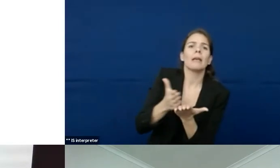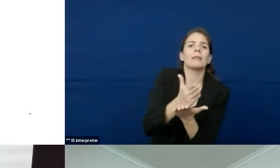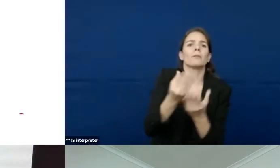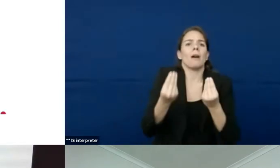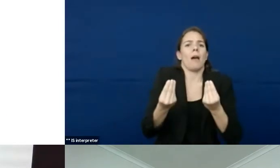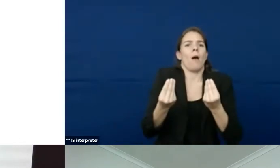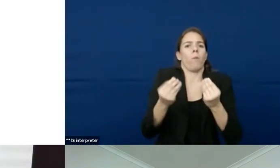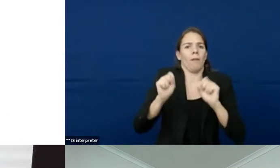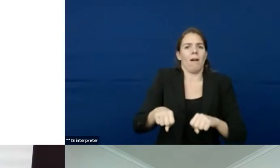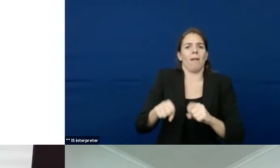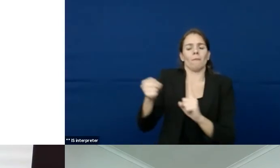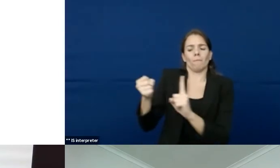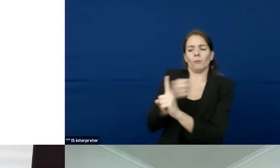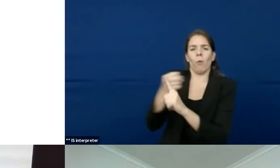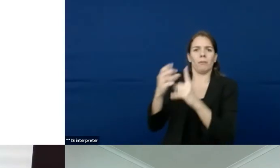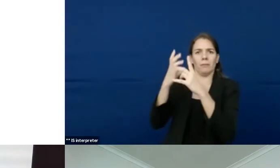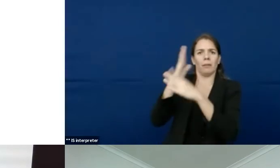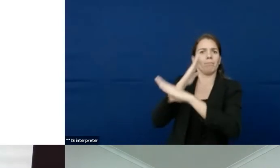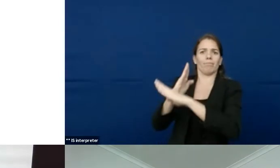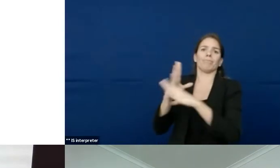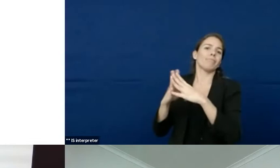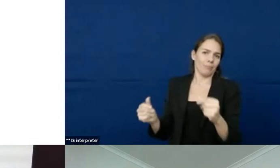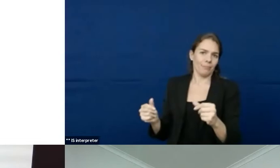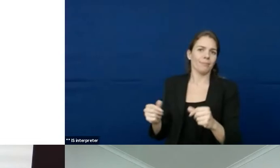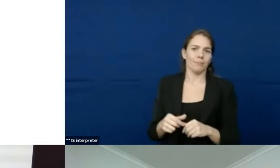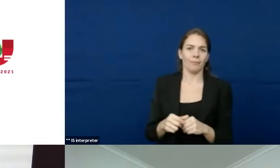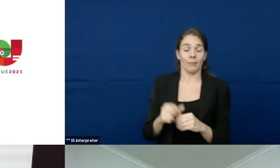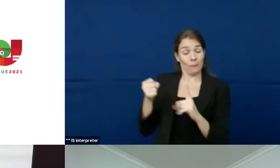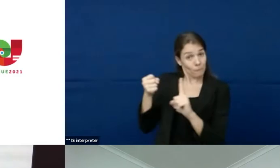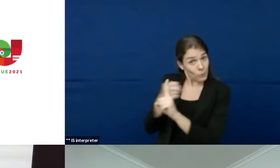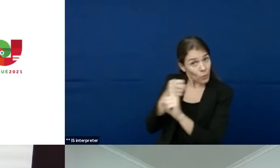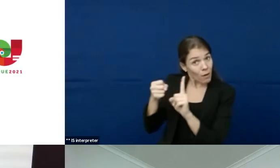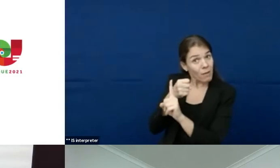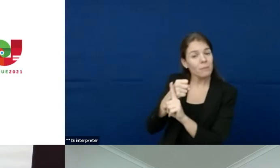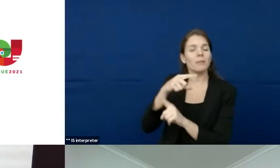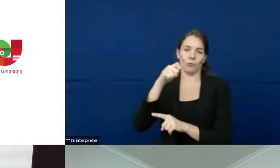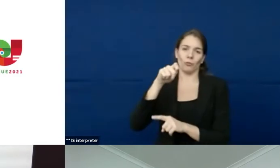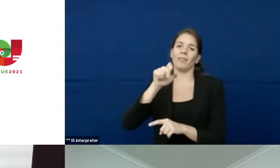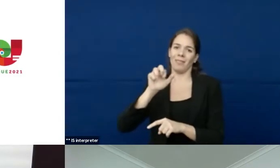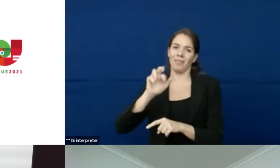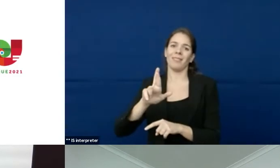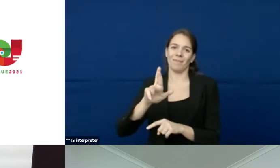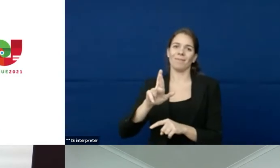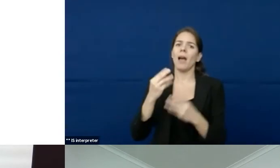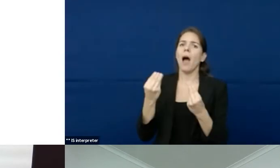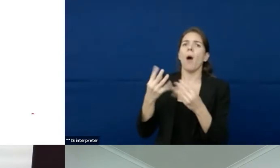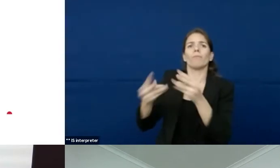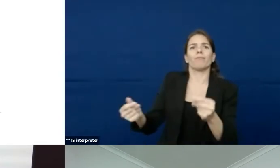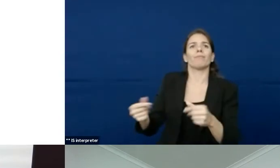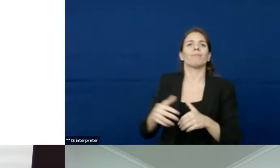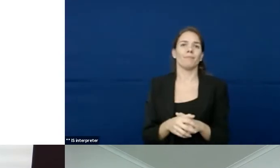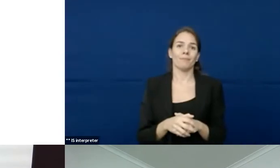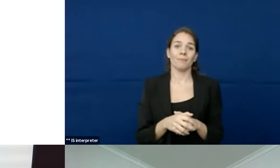up of services for survivors, including in humanitarian crises, including in violence